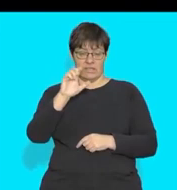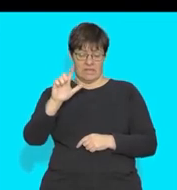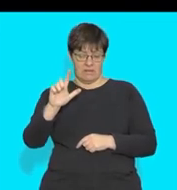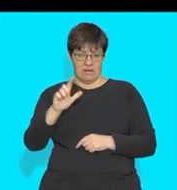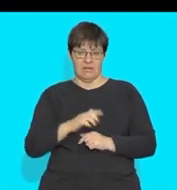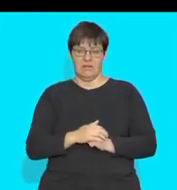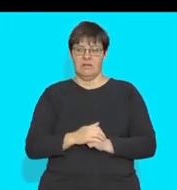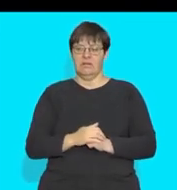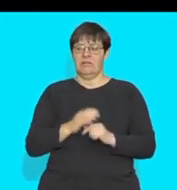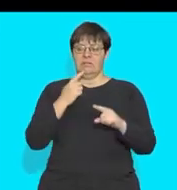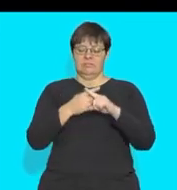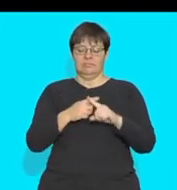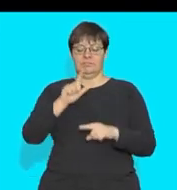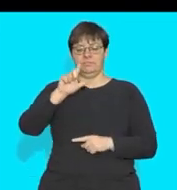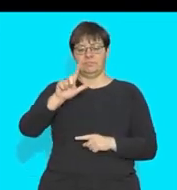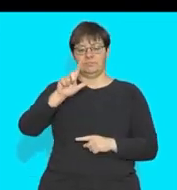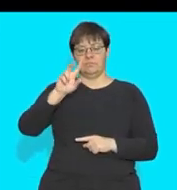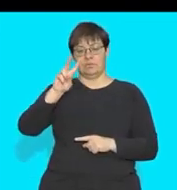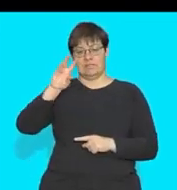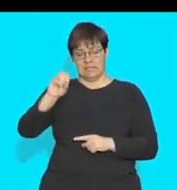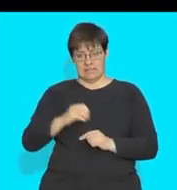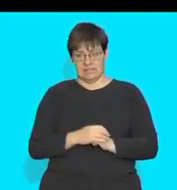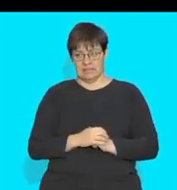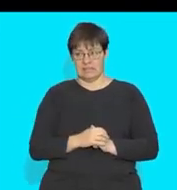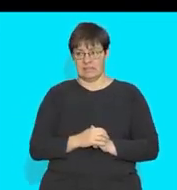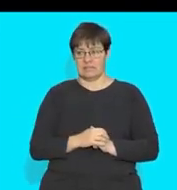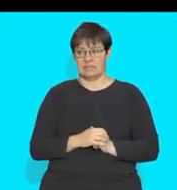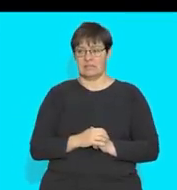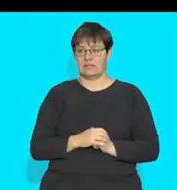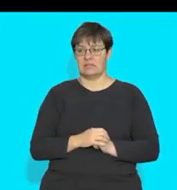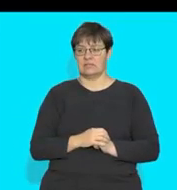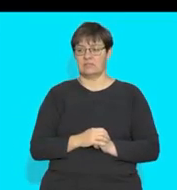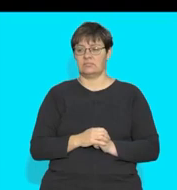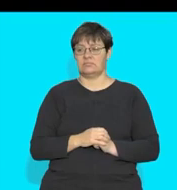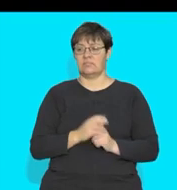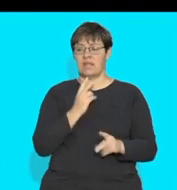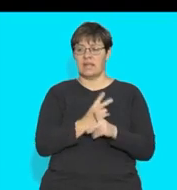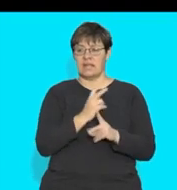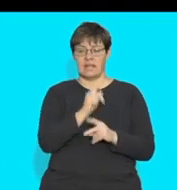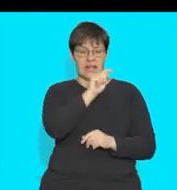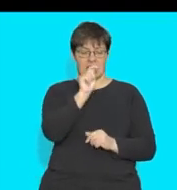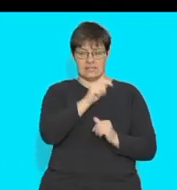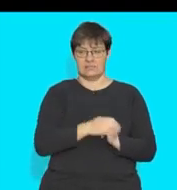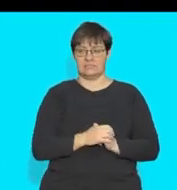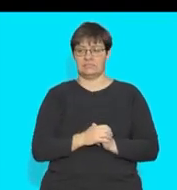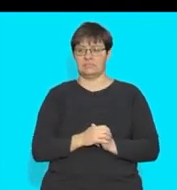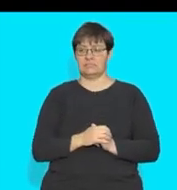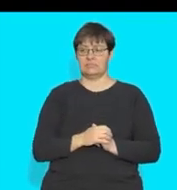0.037 times 720. Again, our trusty